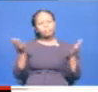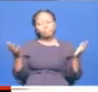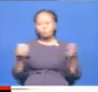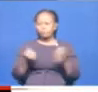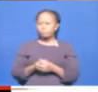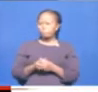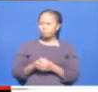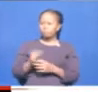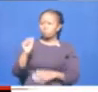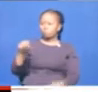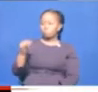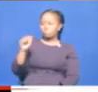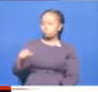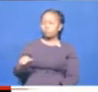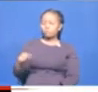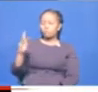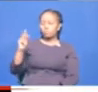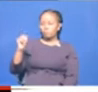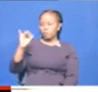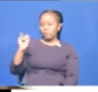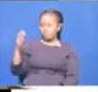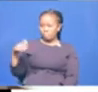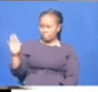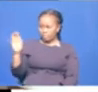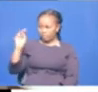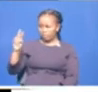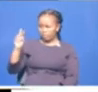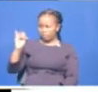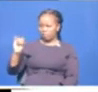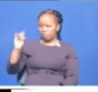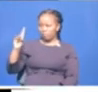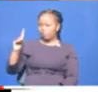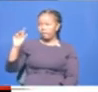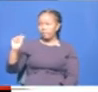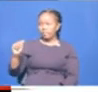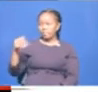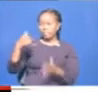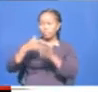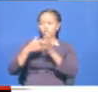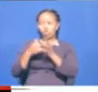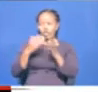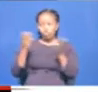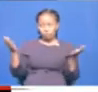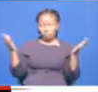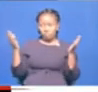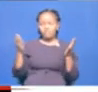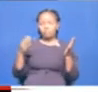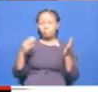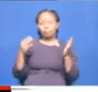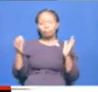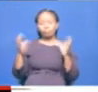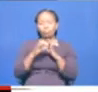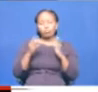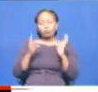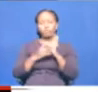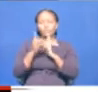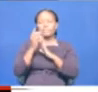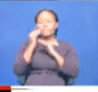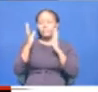is a joint venture. Mm-hmm. Between leading industry developer Actis and an Indian